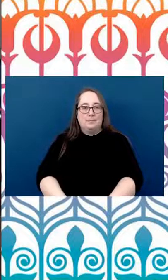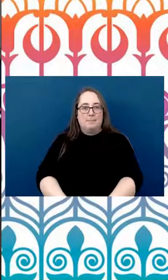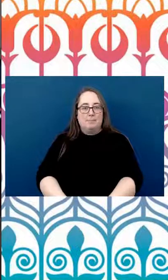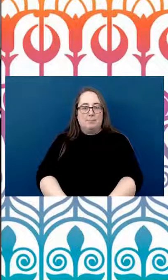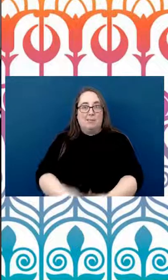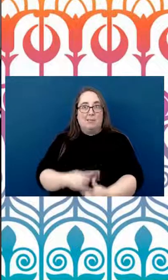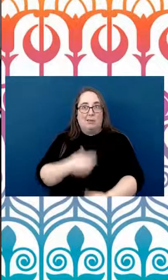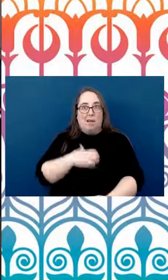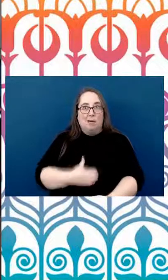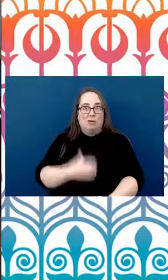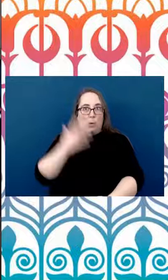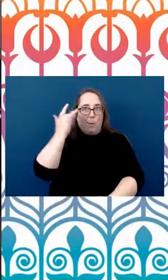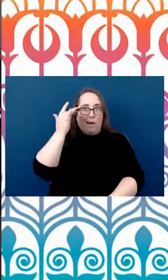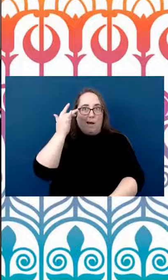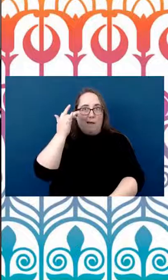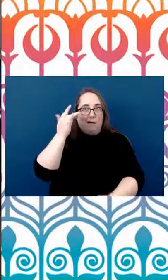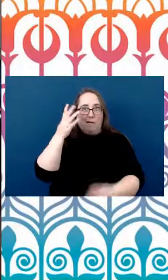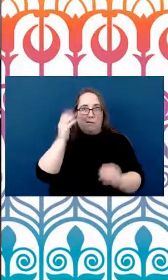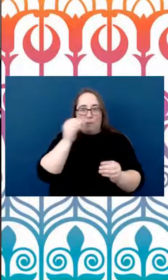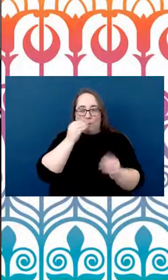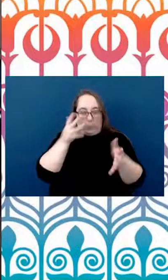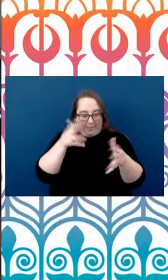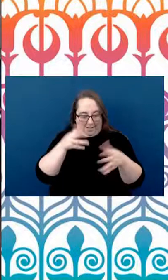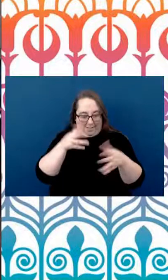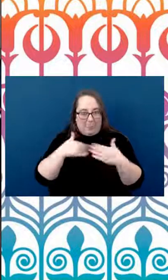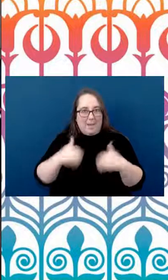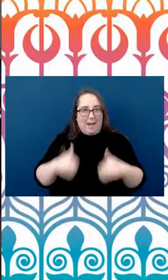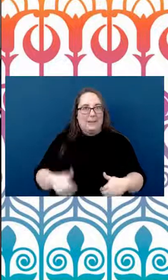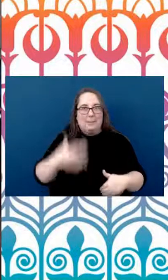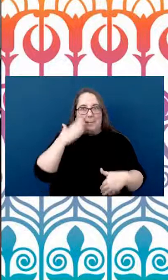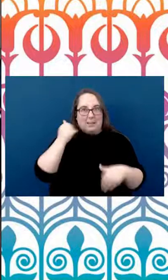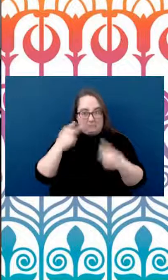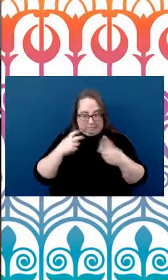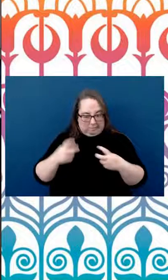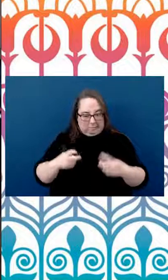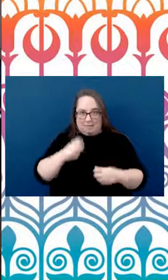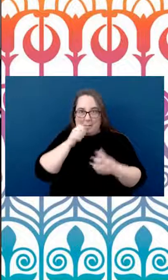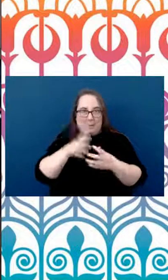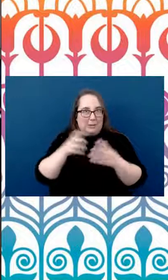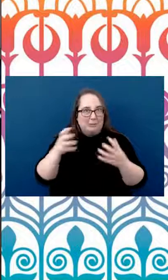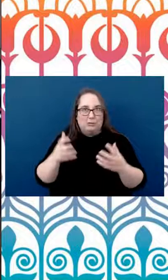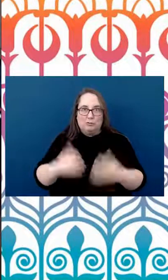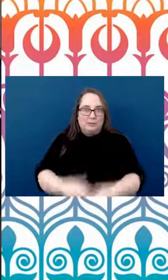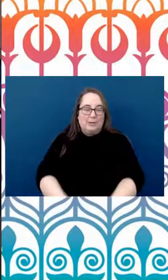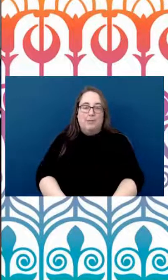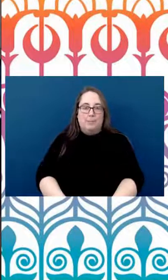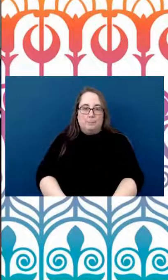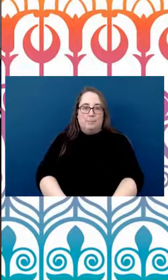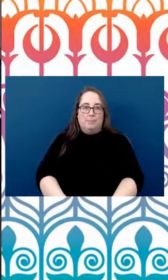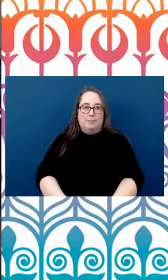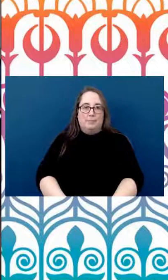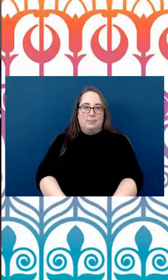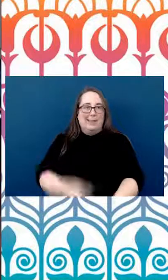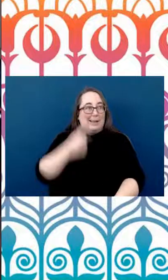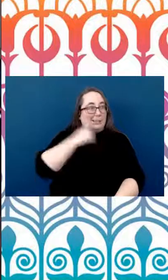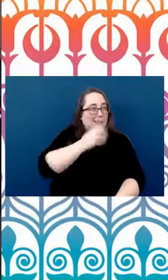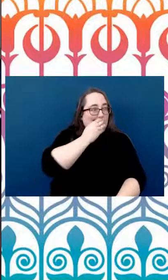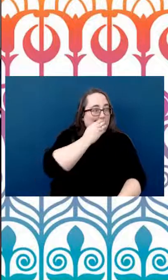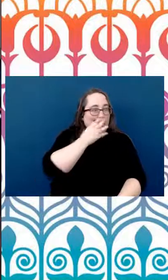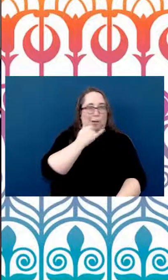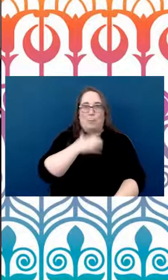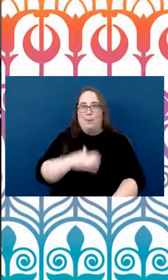again because we don't have any food in our body because it went through so fast. And it's just like, I just ate, now I'm hungry